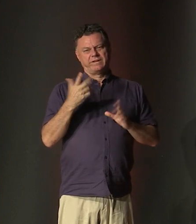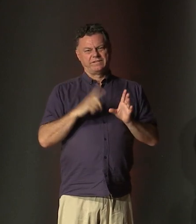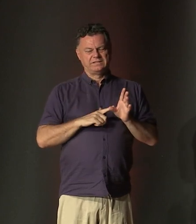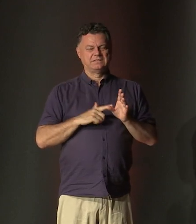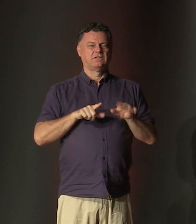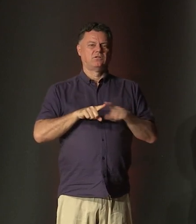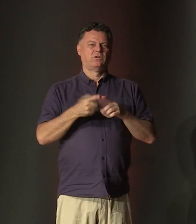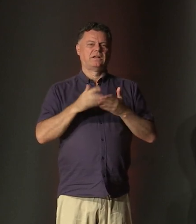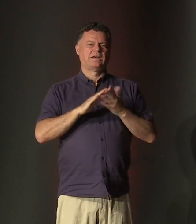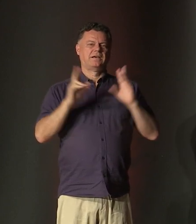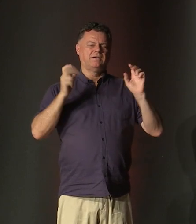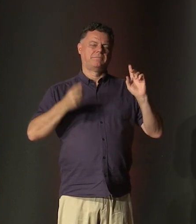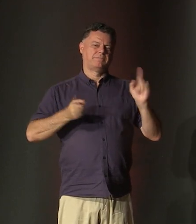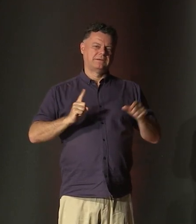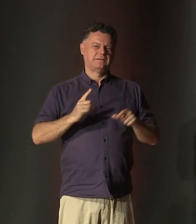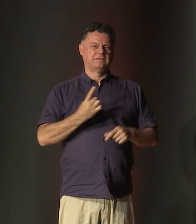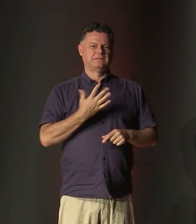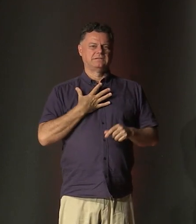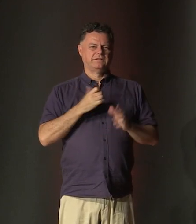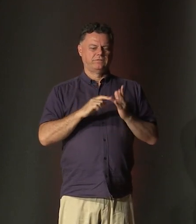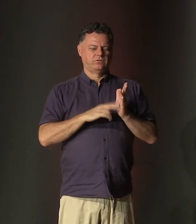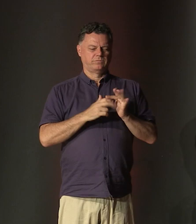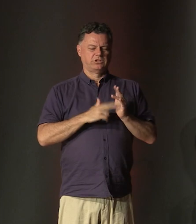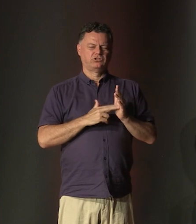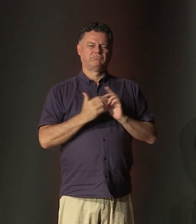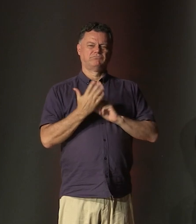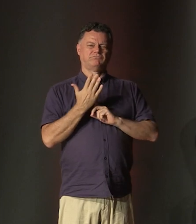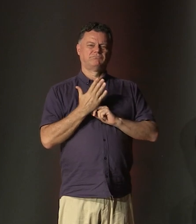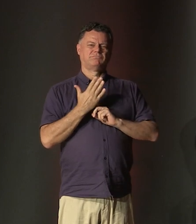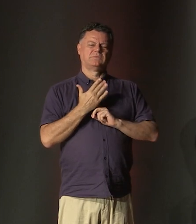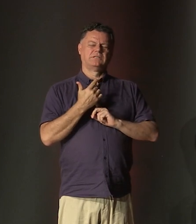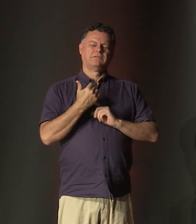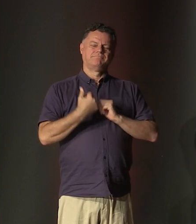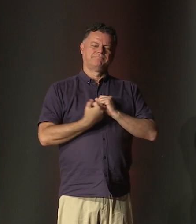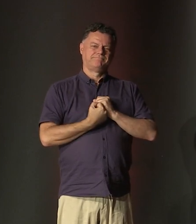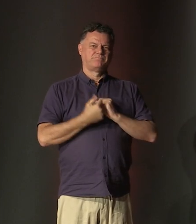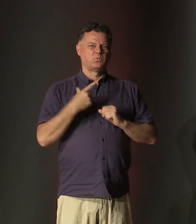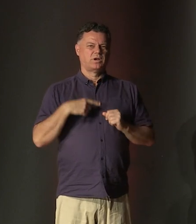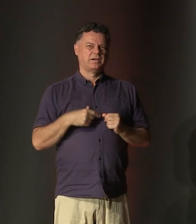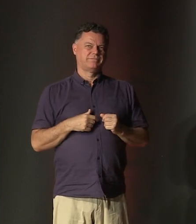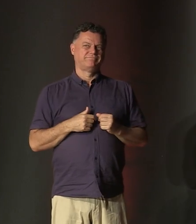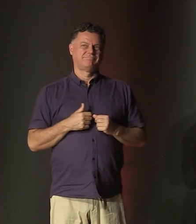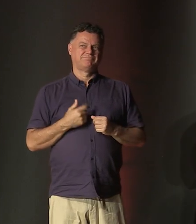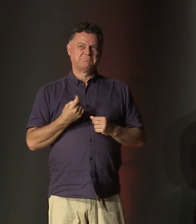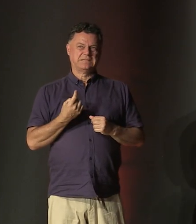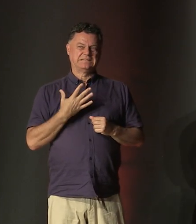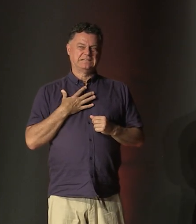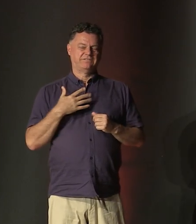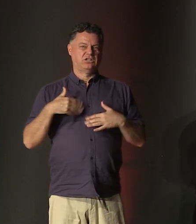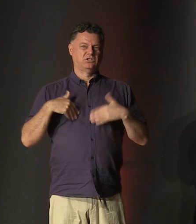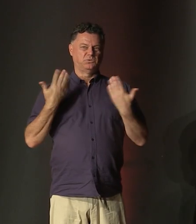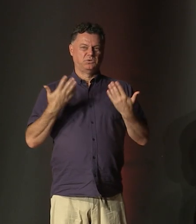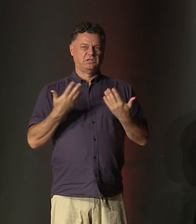compassionate towards myself. There were three reasons that I was fearful of